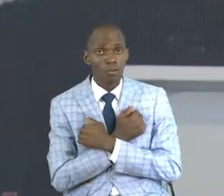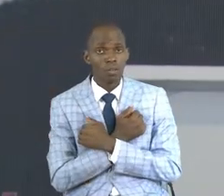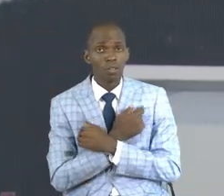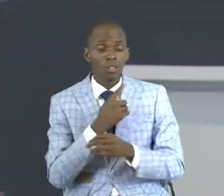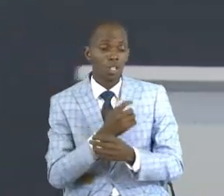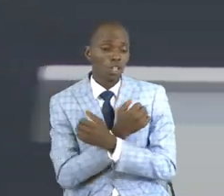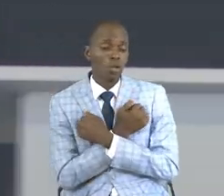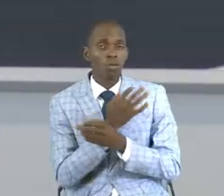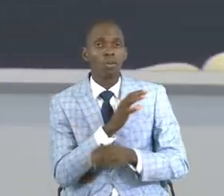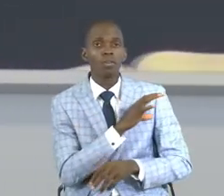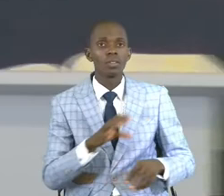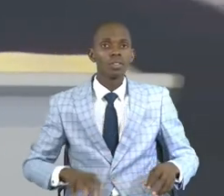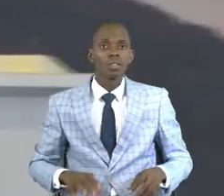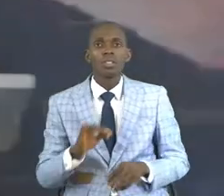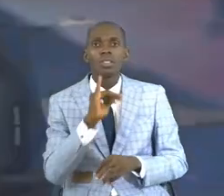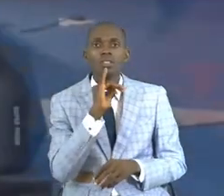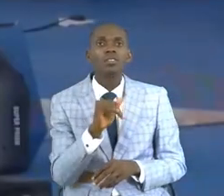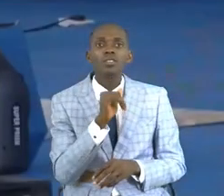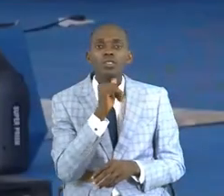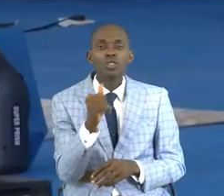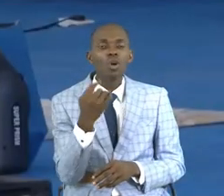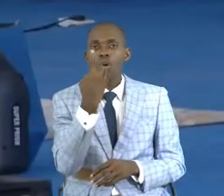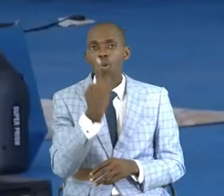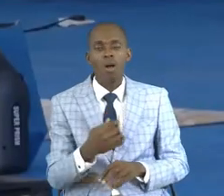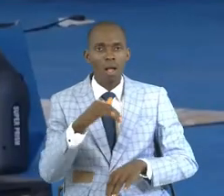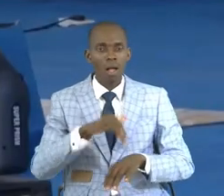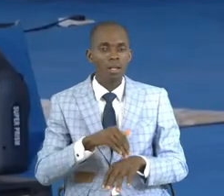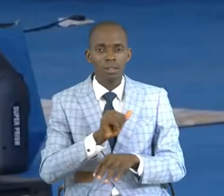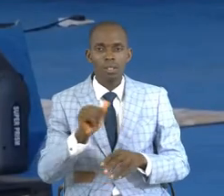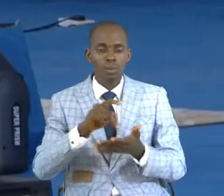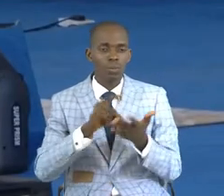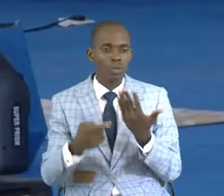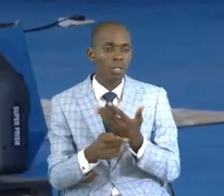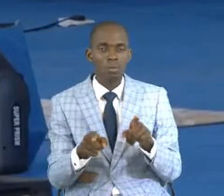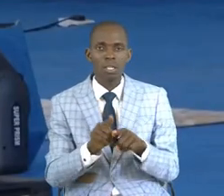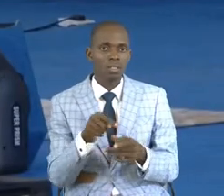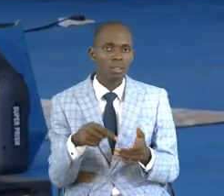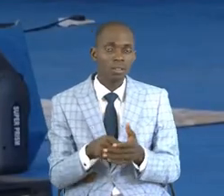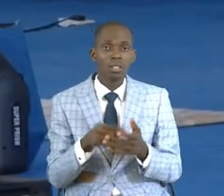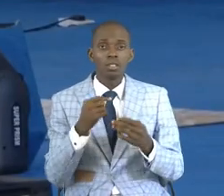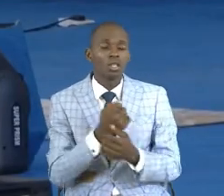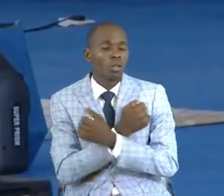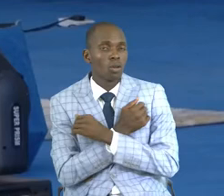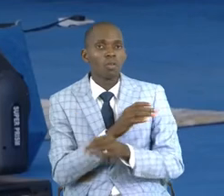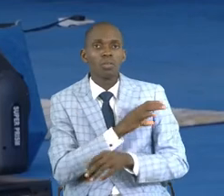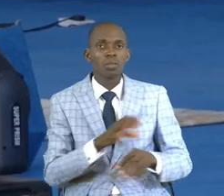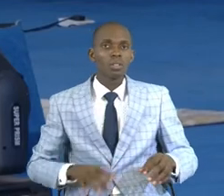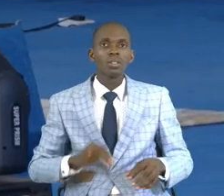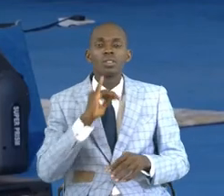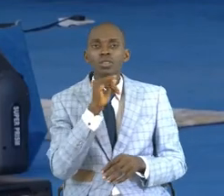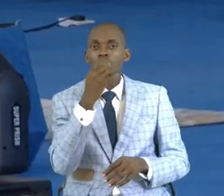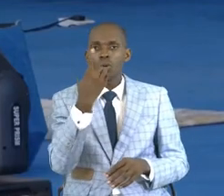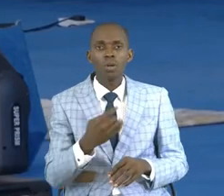The love of Christ is not only at the retreat. The love of Christ is not only at the worship